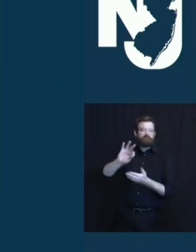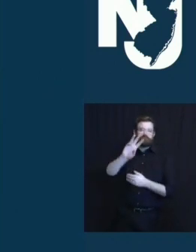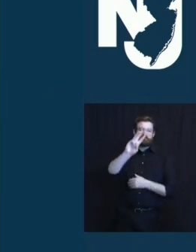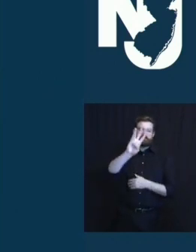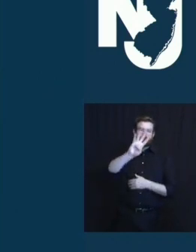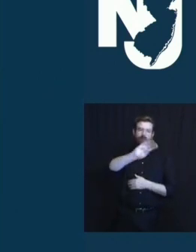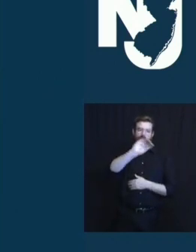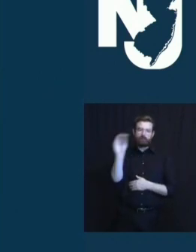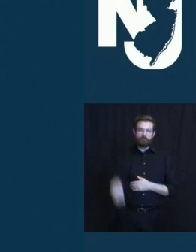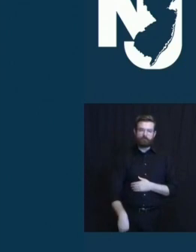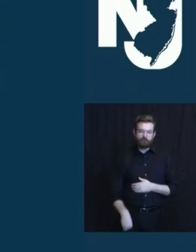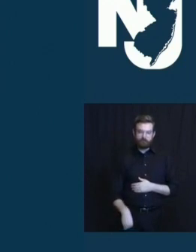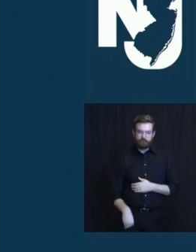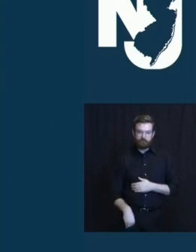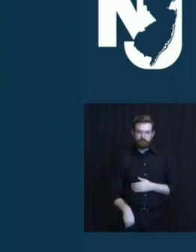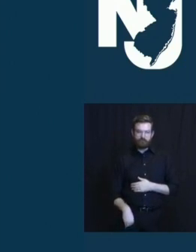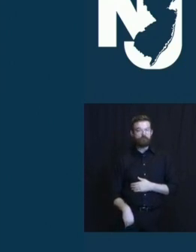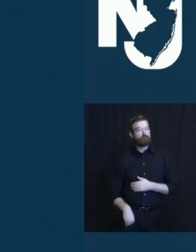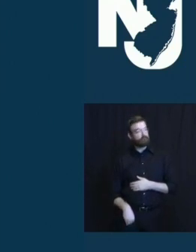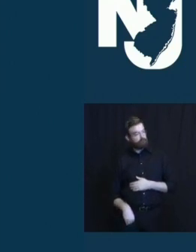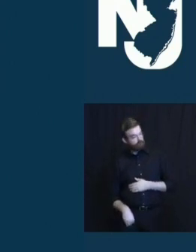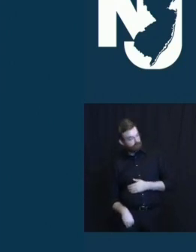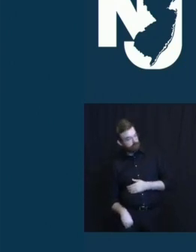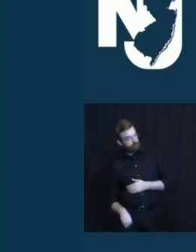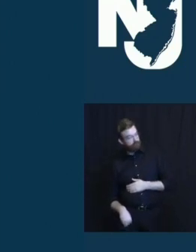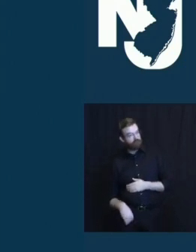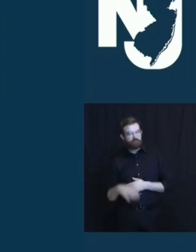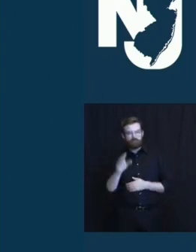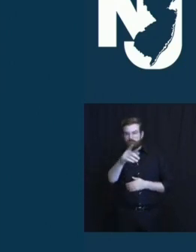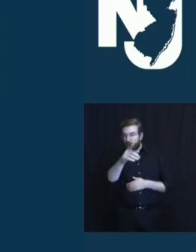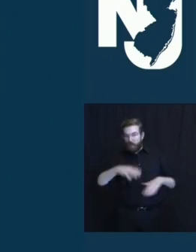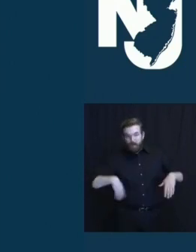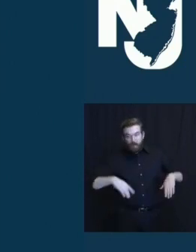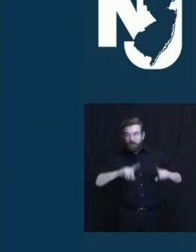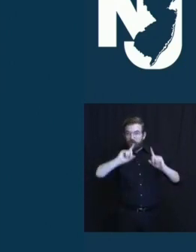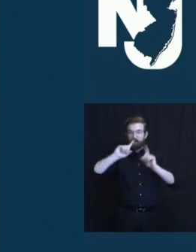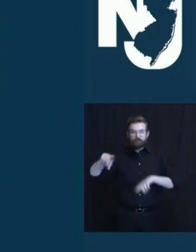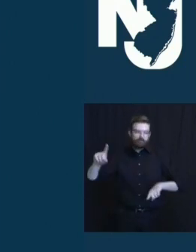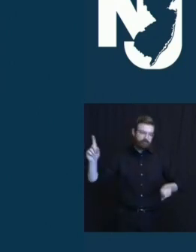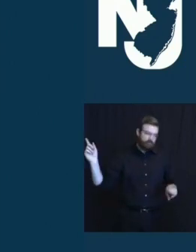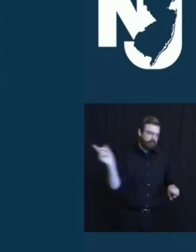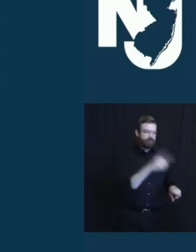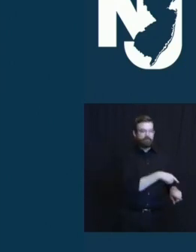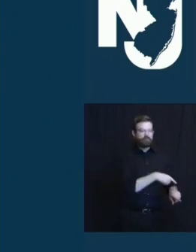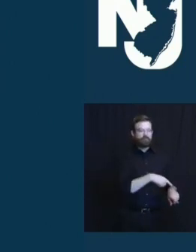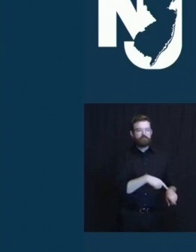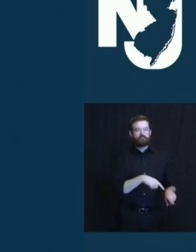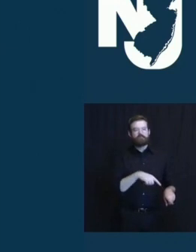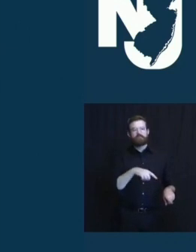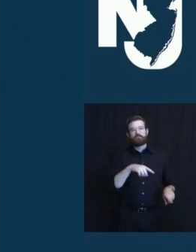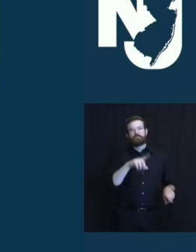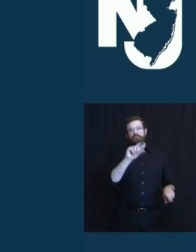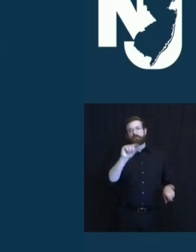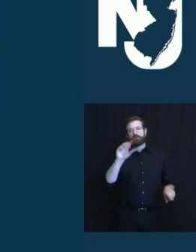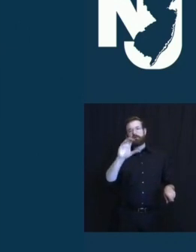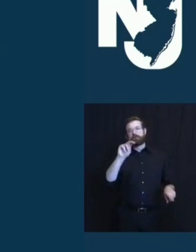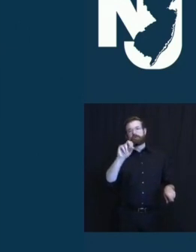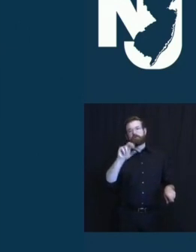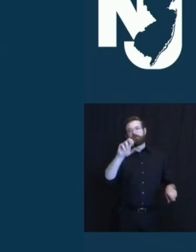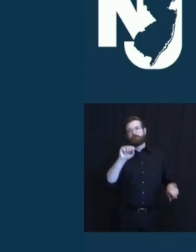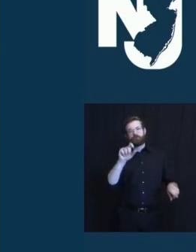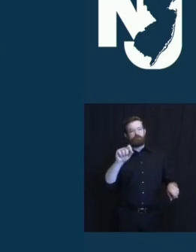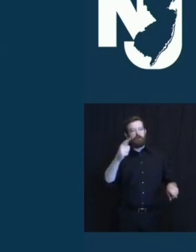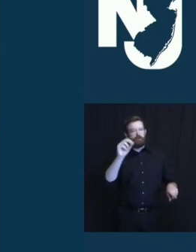now. We continue to run ahead of the national response rate. In fact, 5 of the top 10 responding counties in the